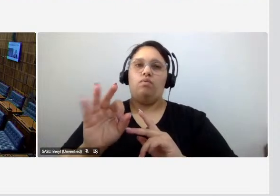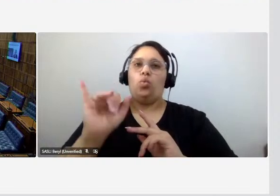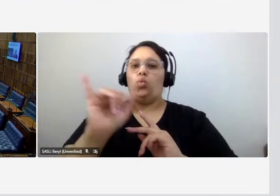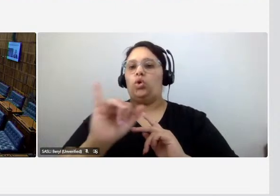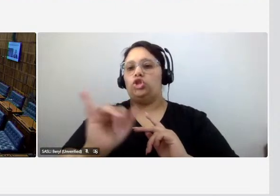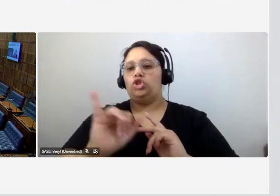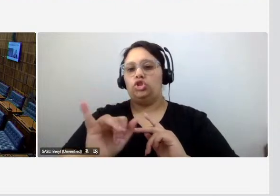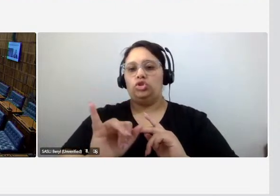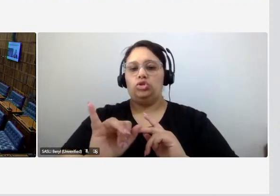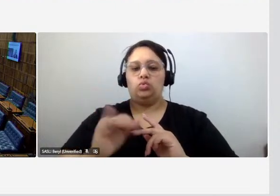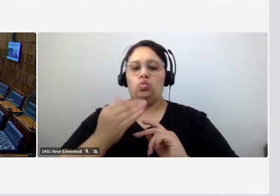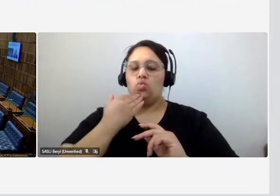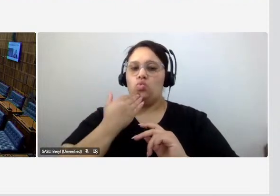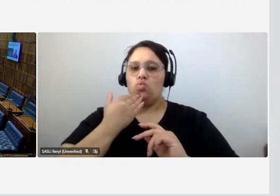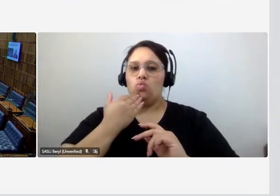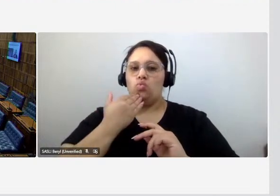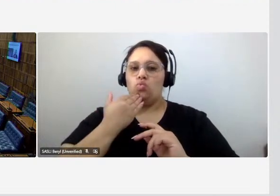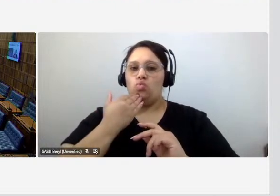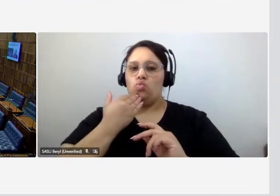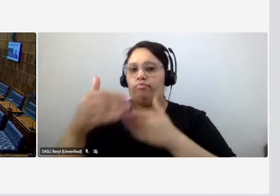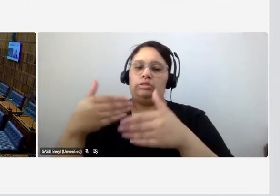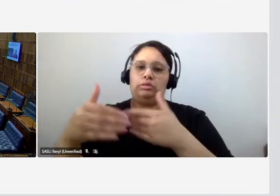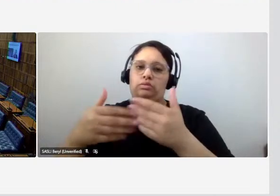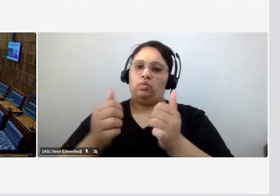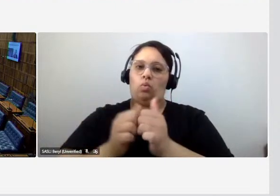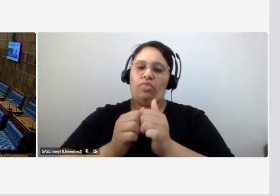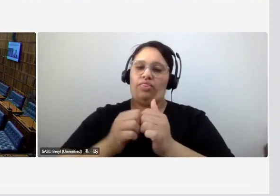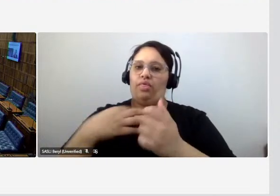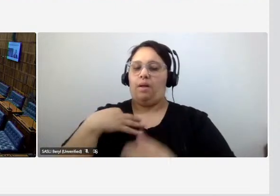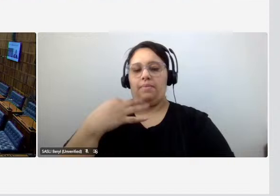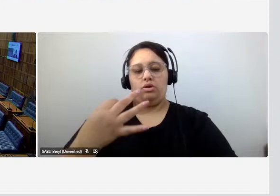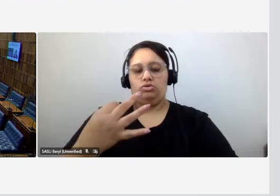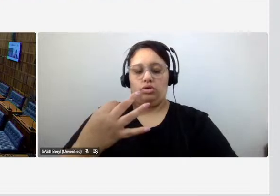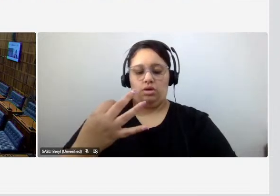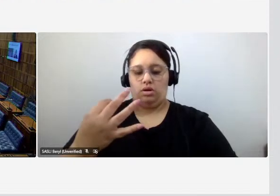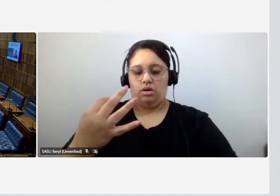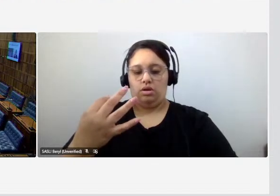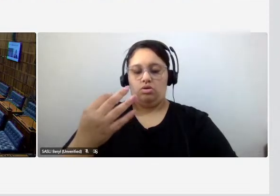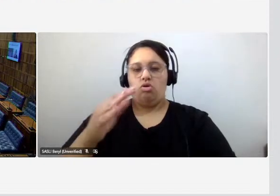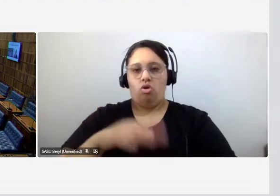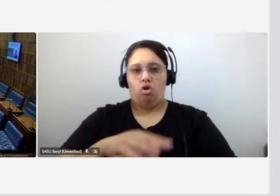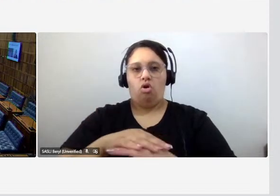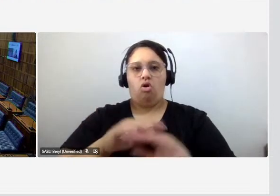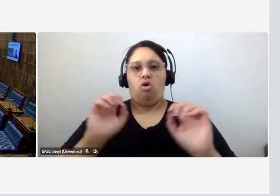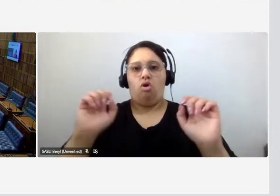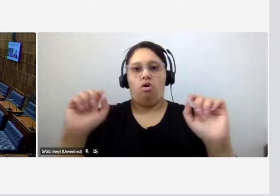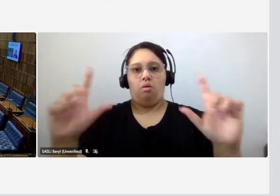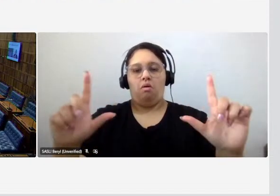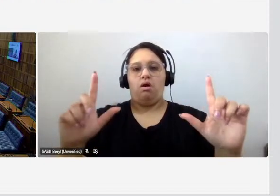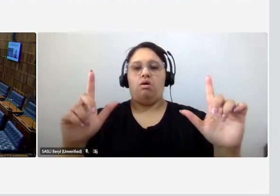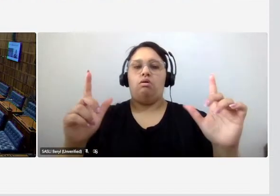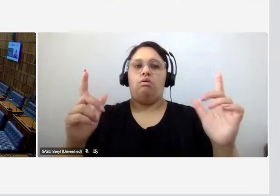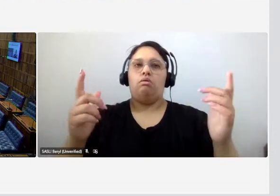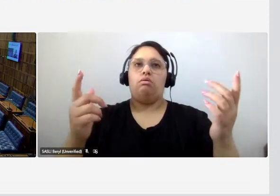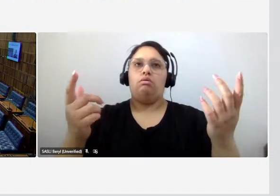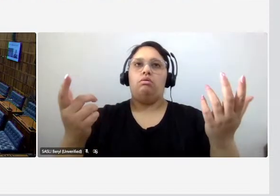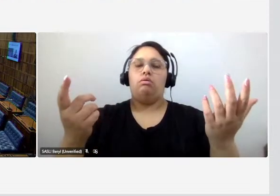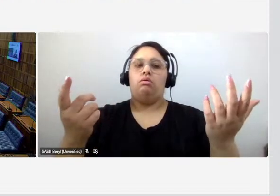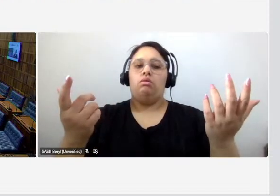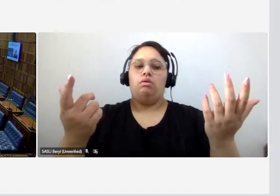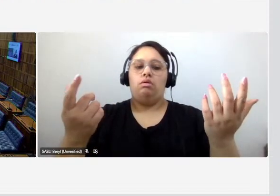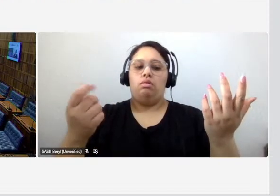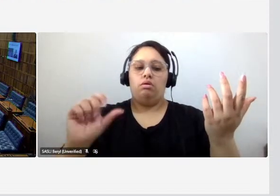ones did not proceed with an application that were on the radar, so to speak. And